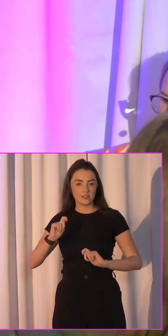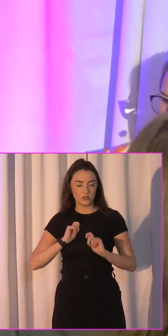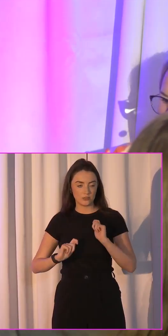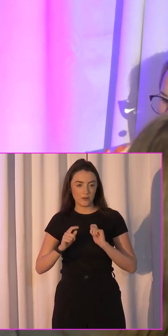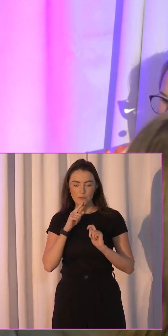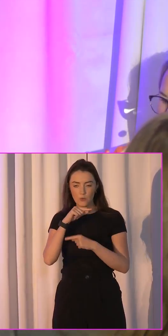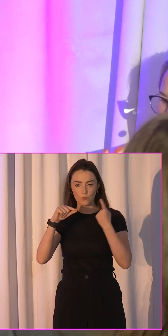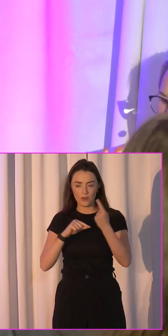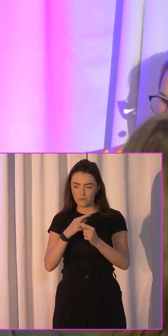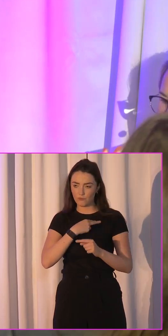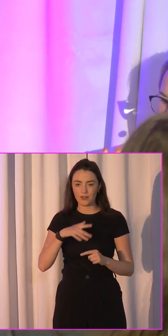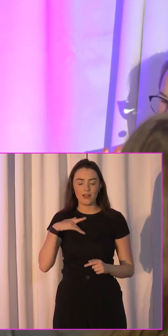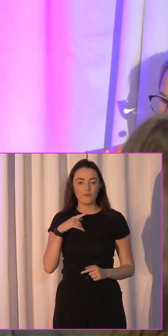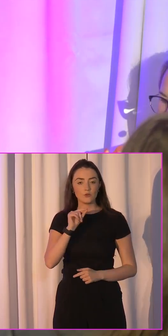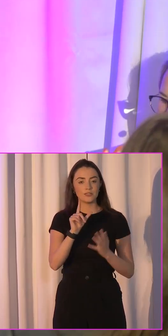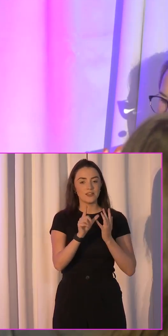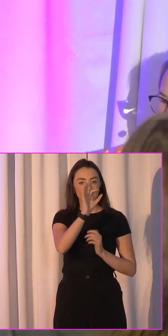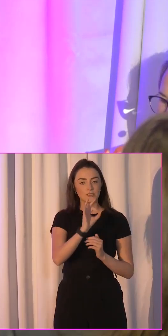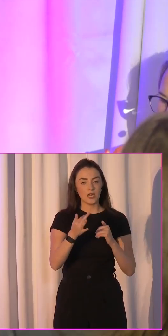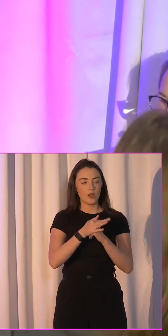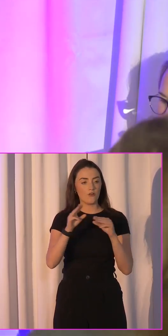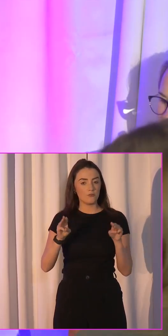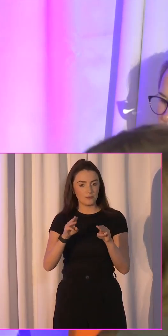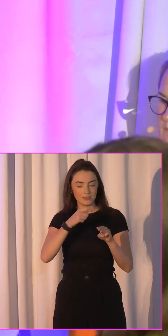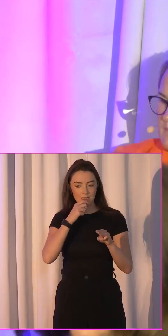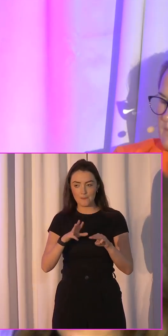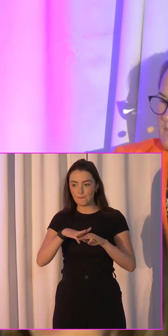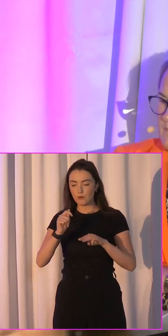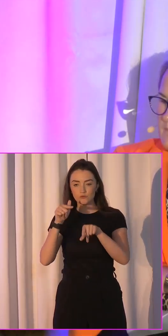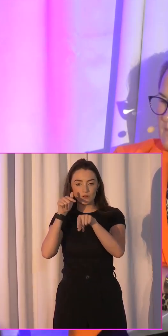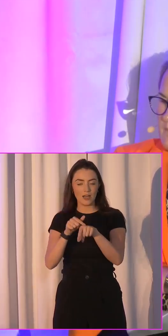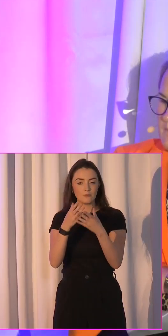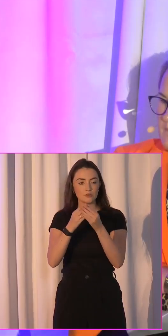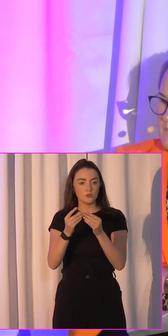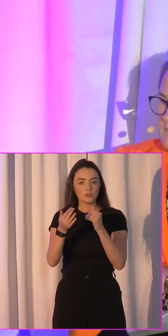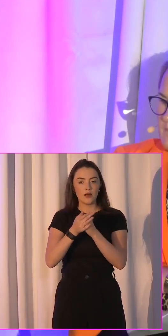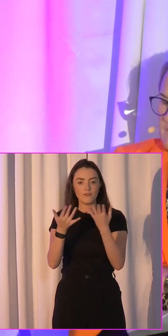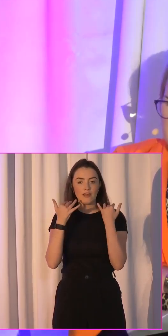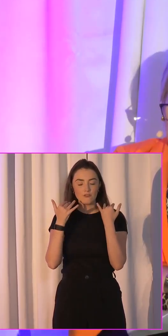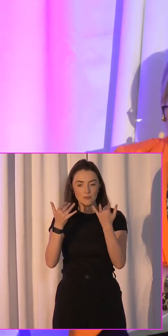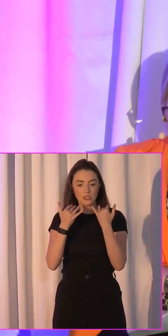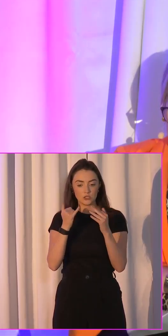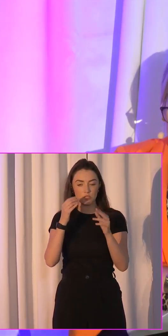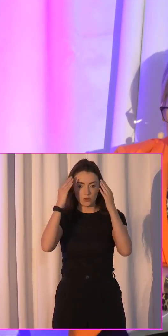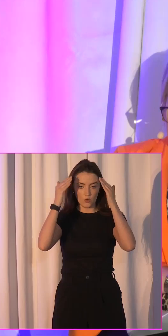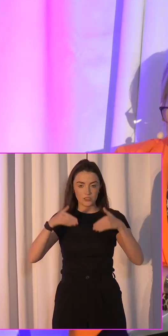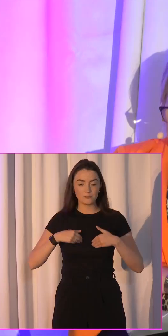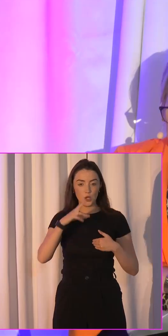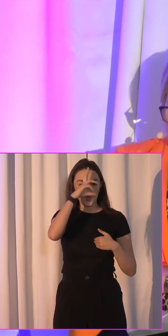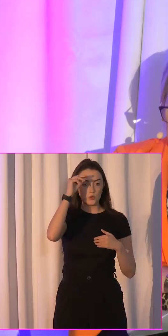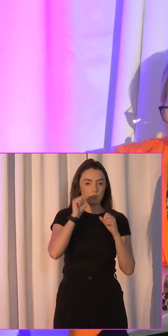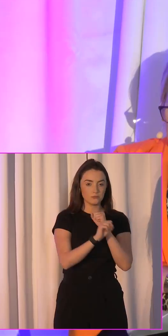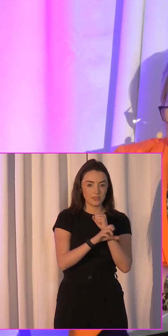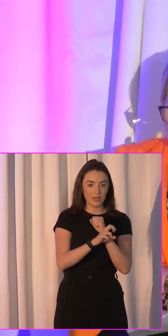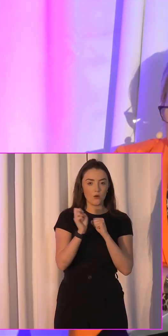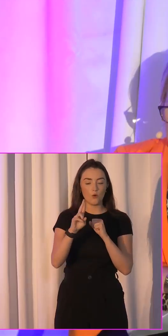reality where 27% of people said that the most reliable source of information on autism was either from news media or indeed